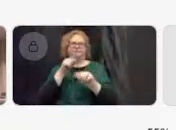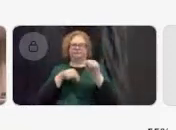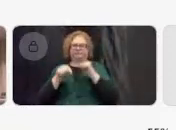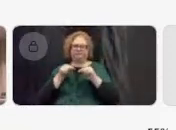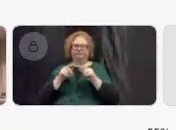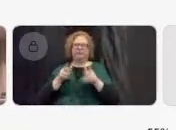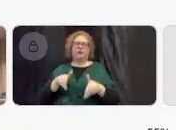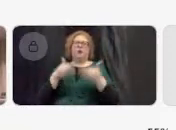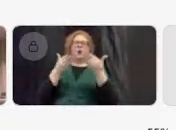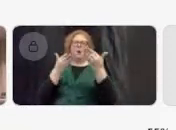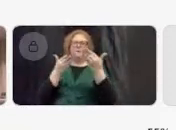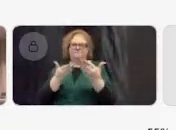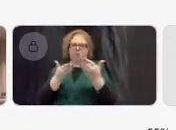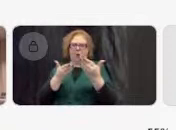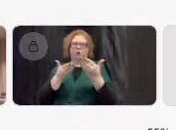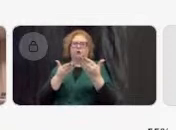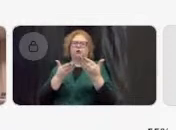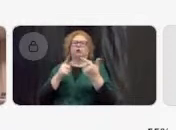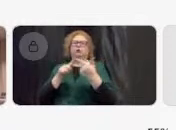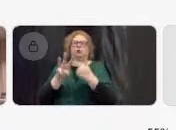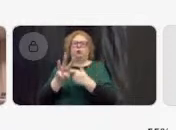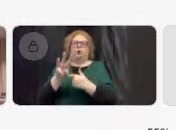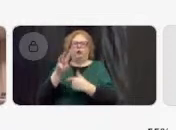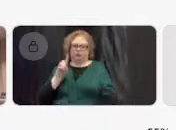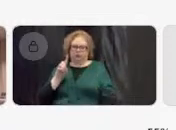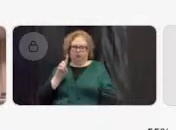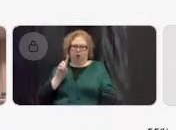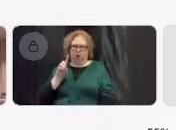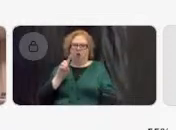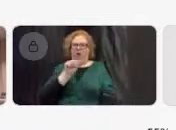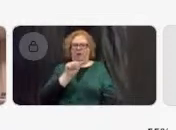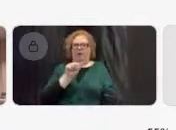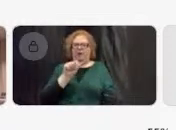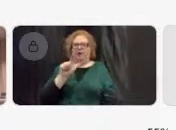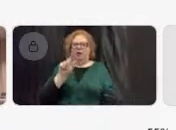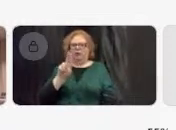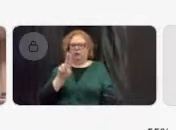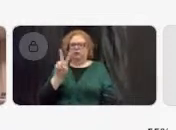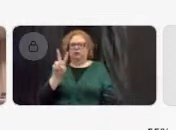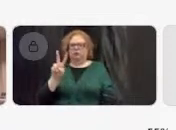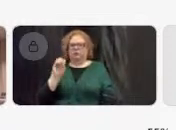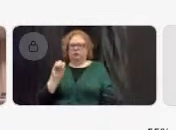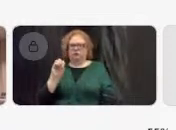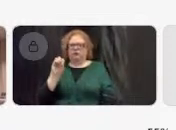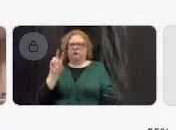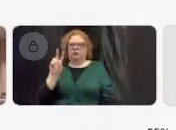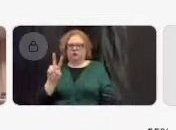motion to withdraw item ALU